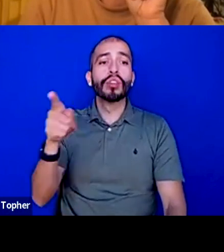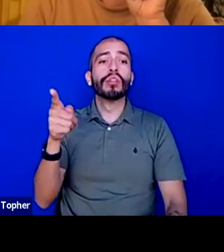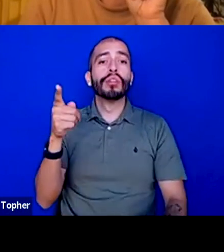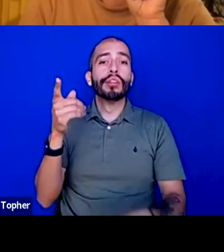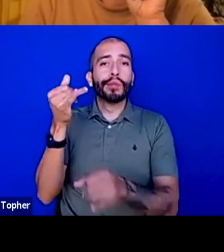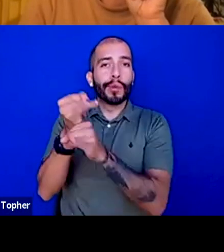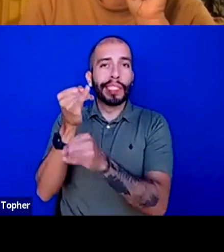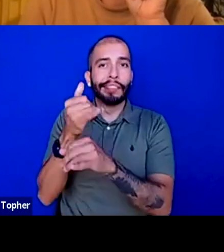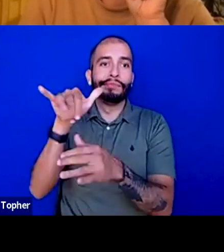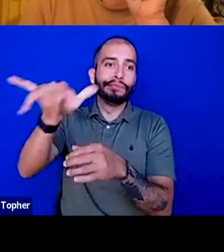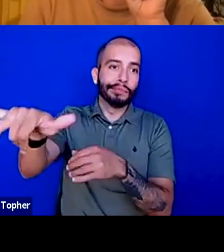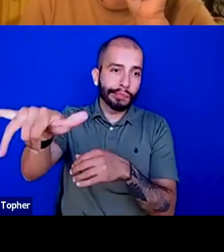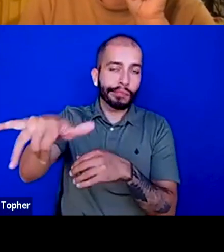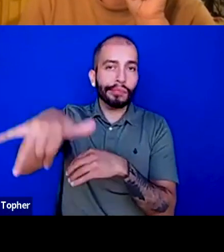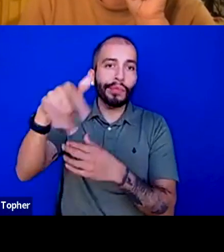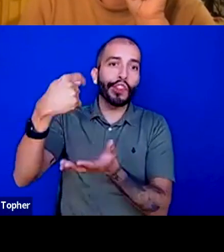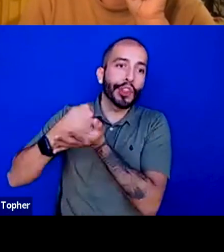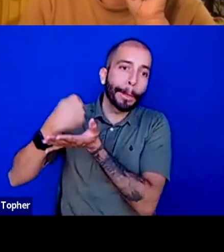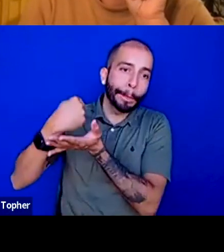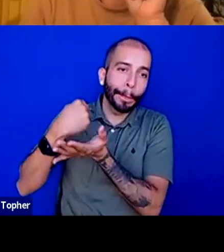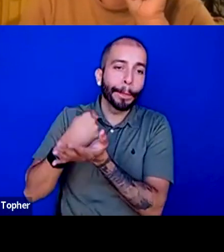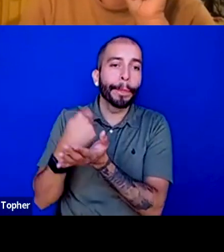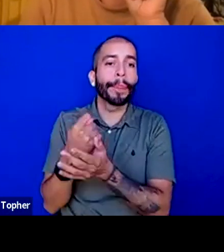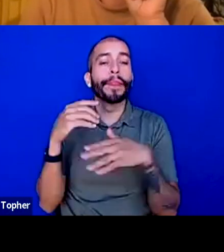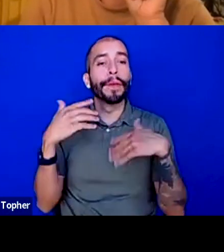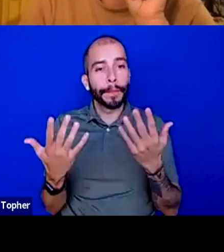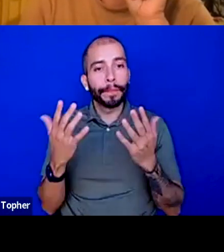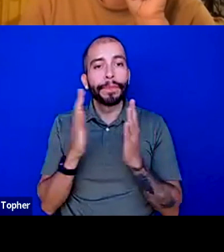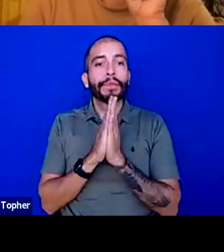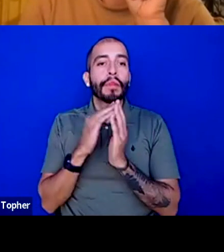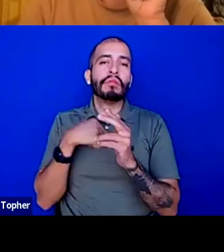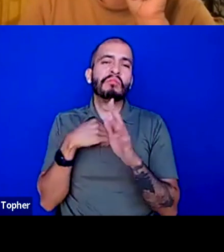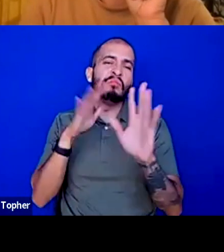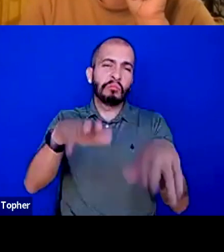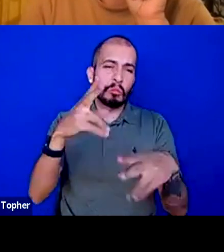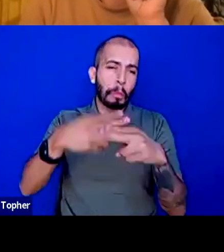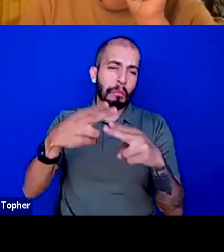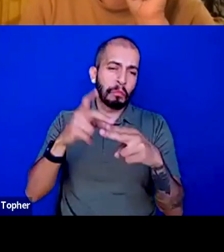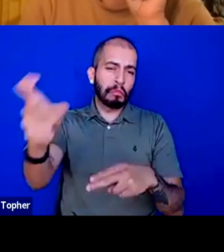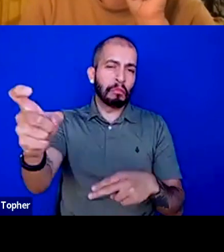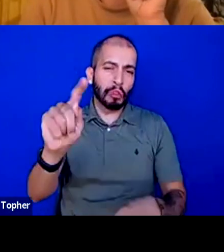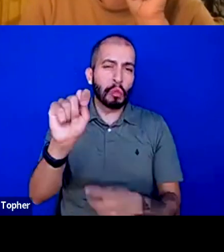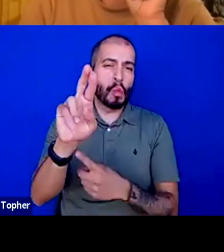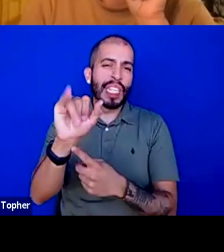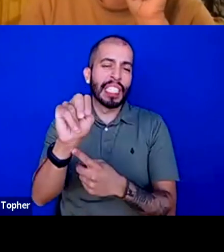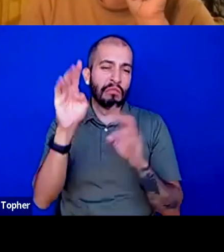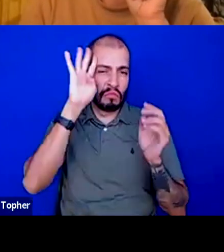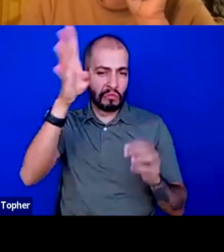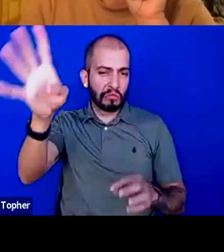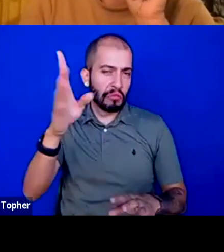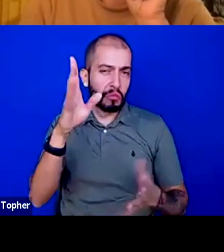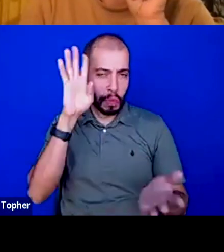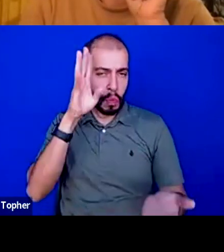Tristan lived in the city of Baltimore. His mom struggled with